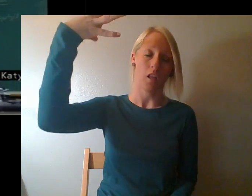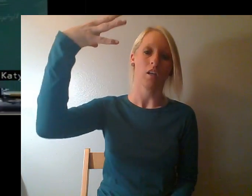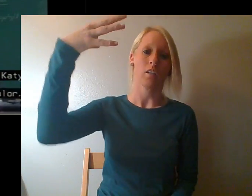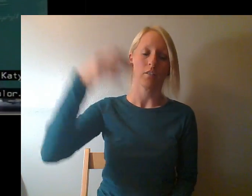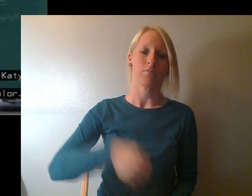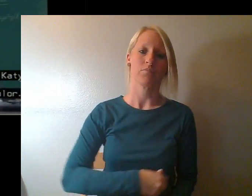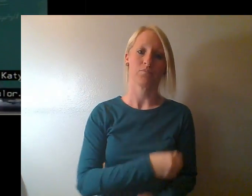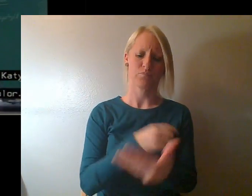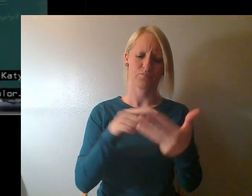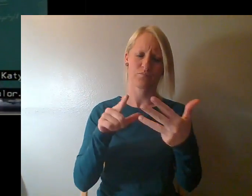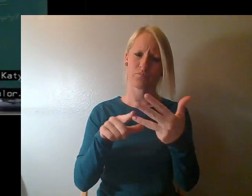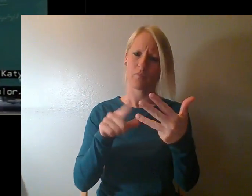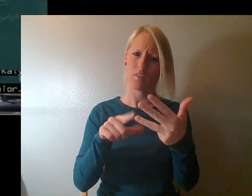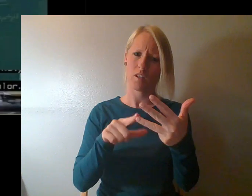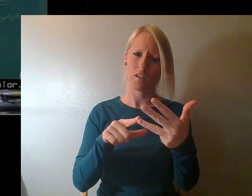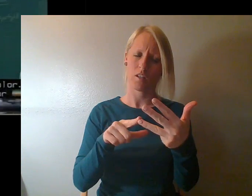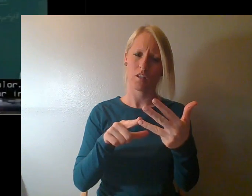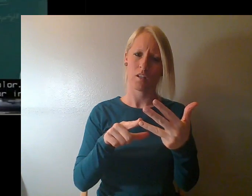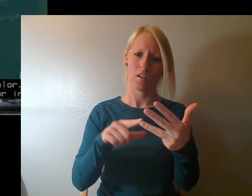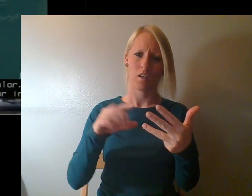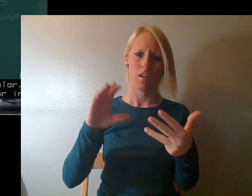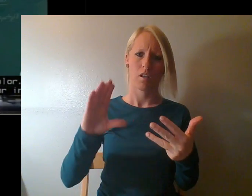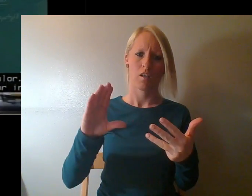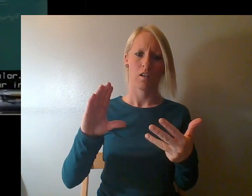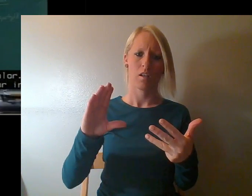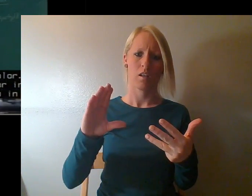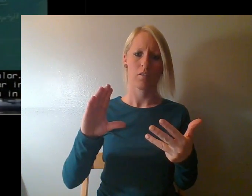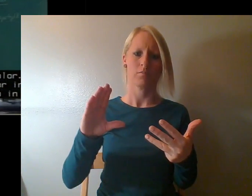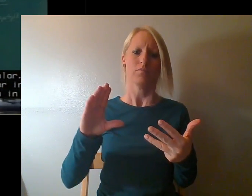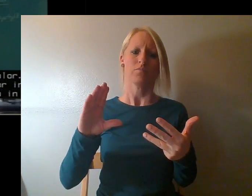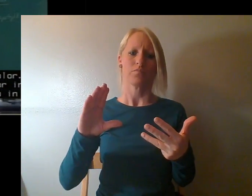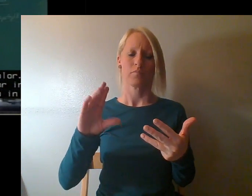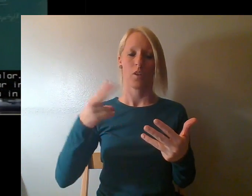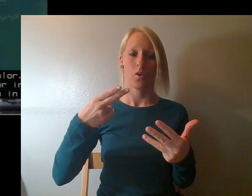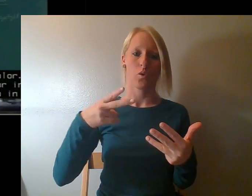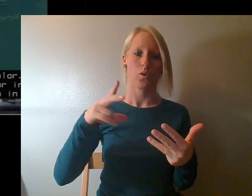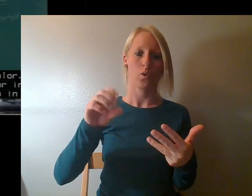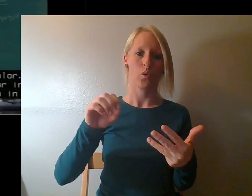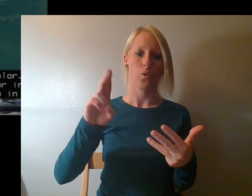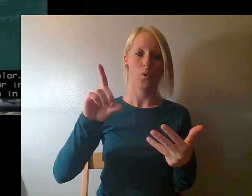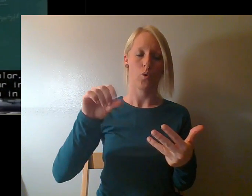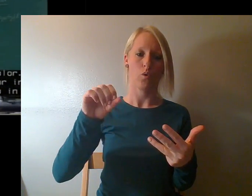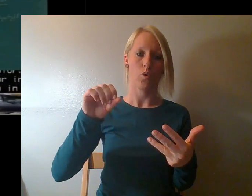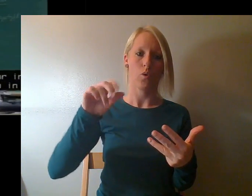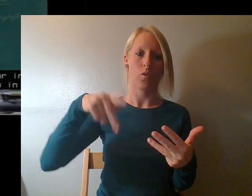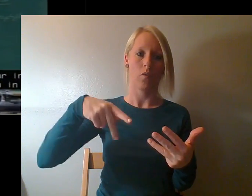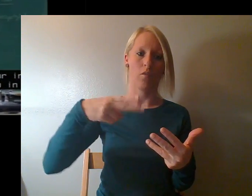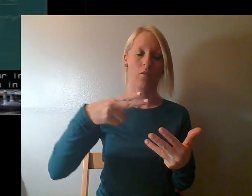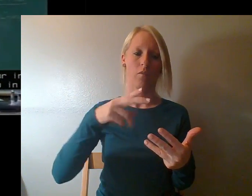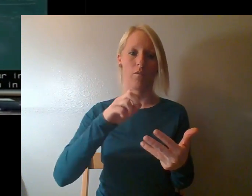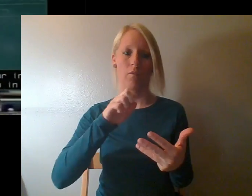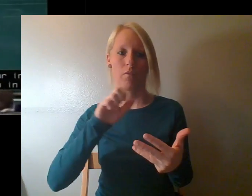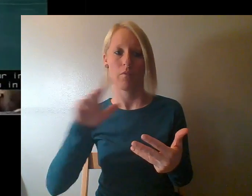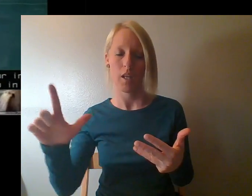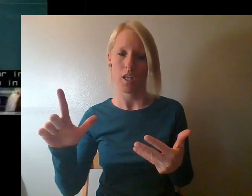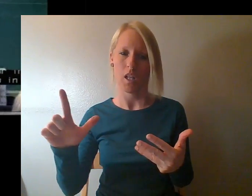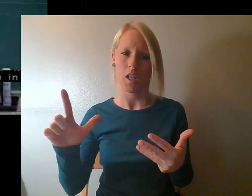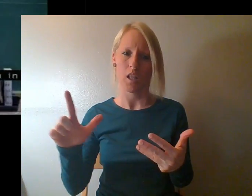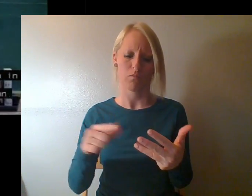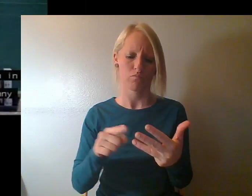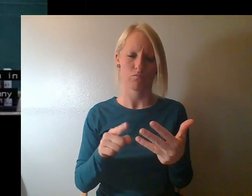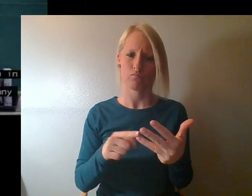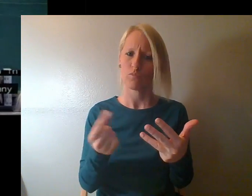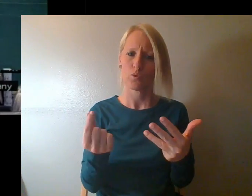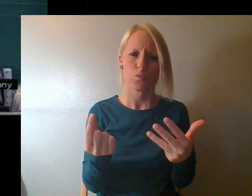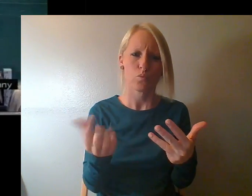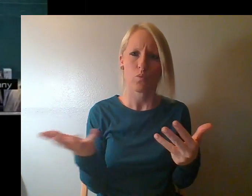does give the cell color, okay? It does give the green color in plants. But what does it do in this food making process? Anybody have any ideas or